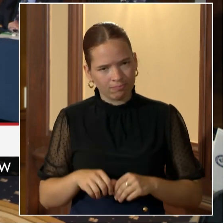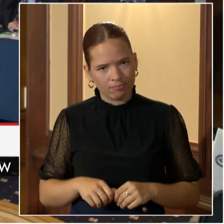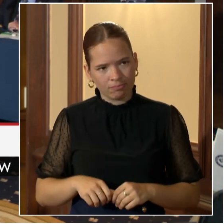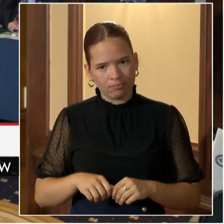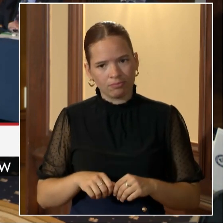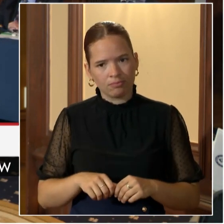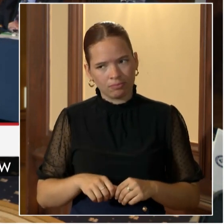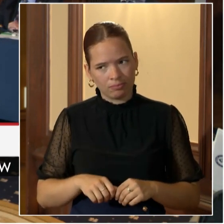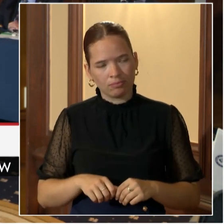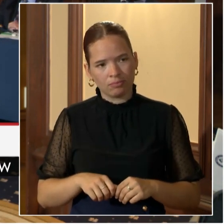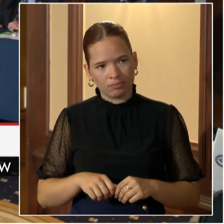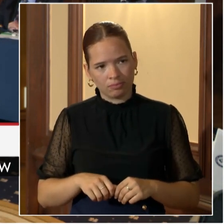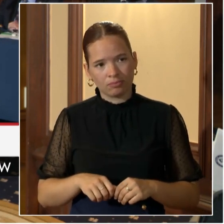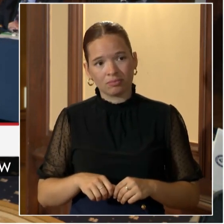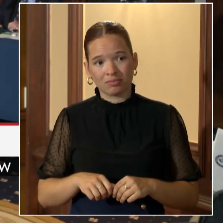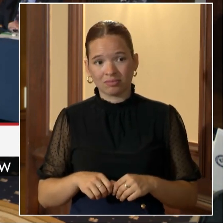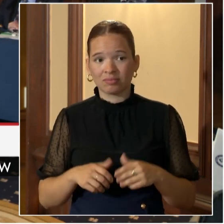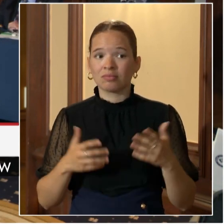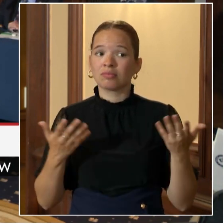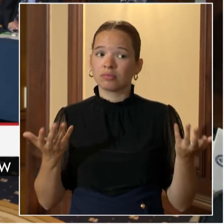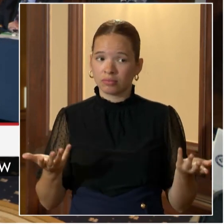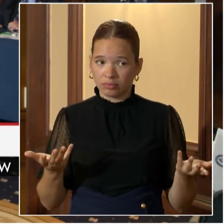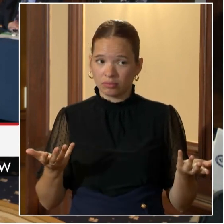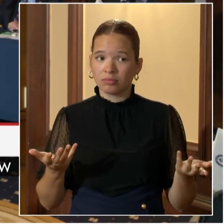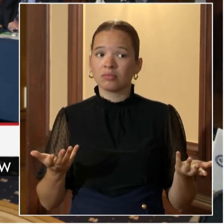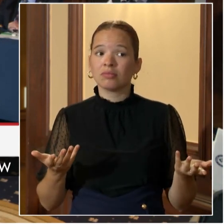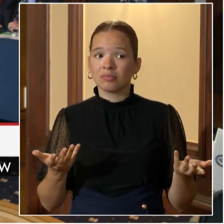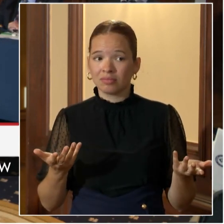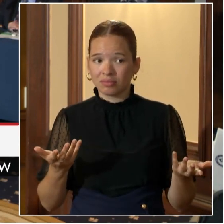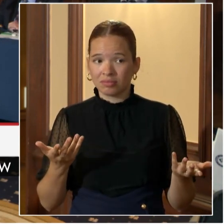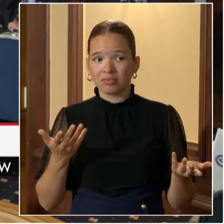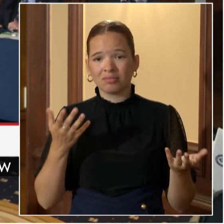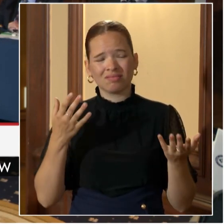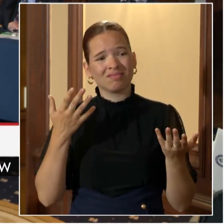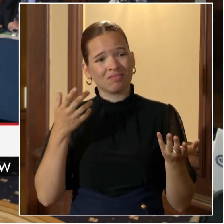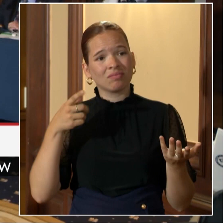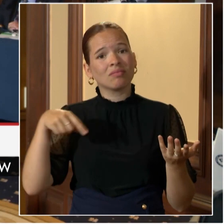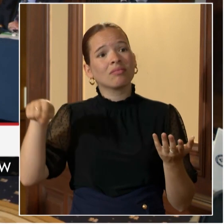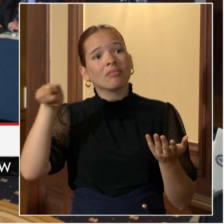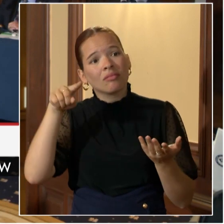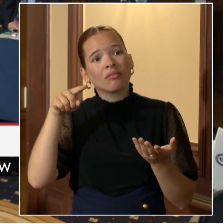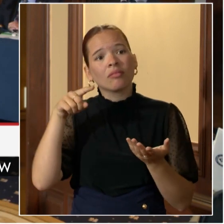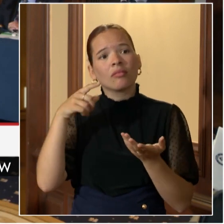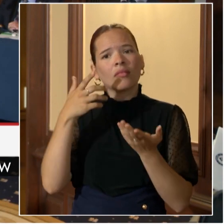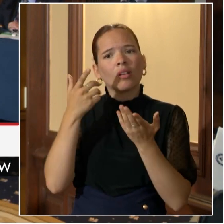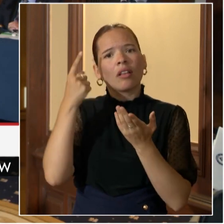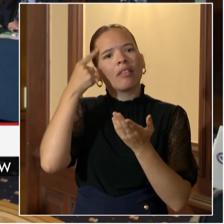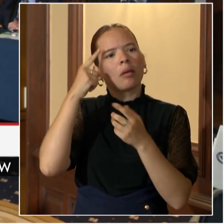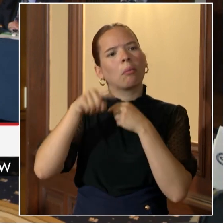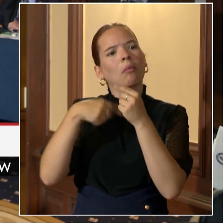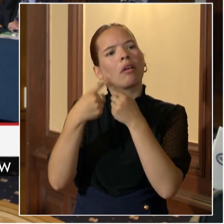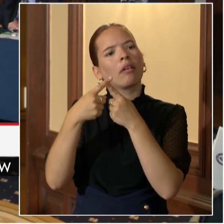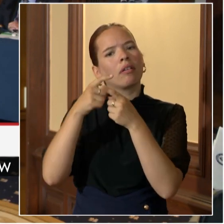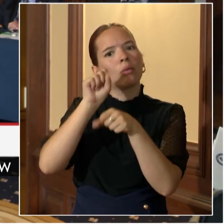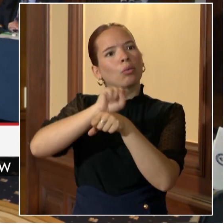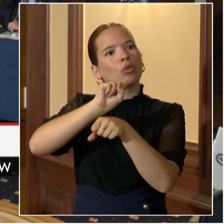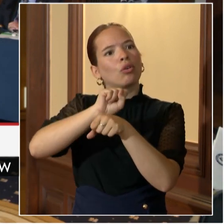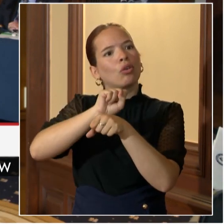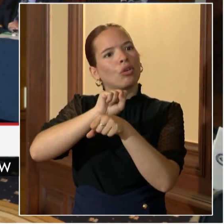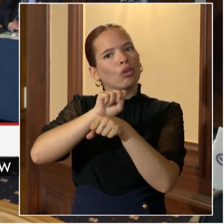work is assigned. So if there are no other questions, we have the budget before us. All in favor What was say the aye.